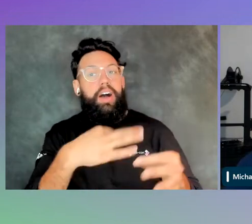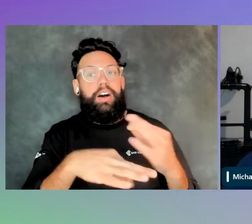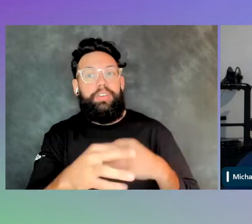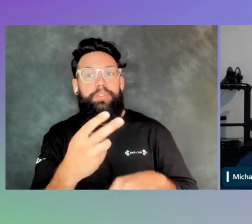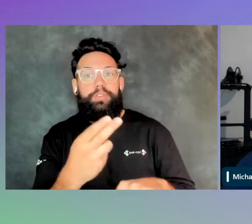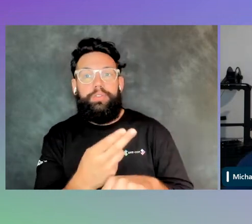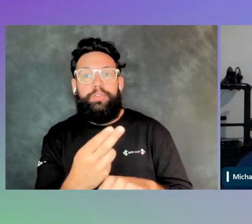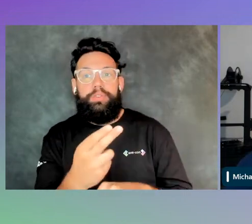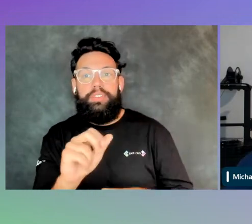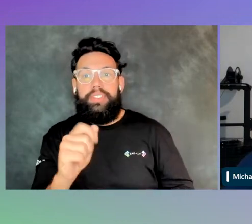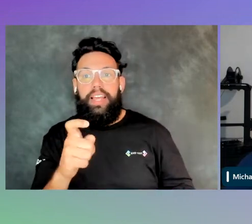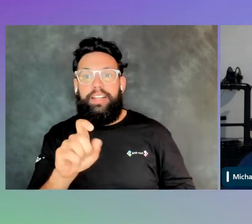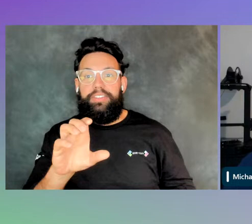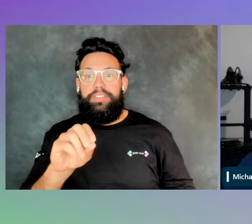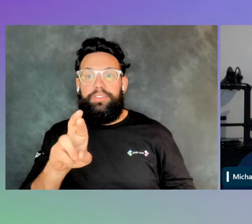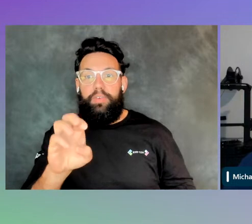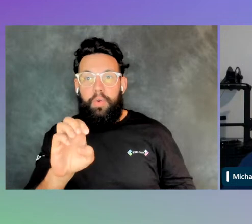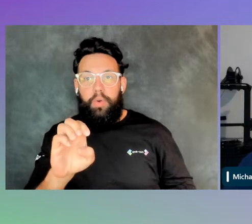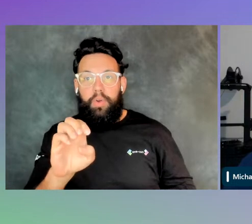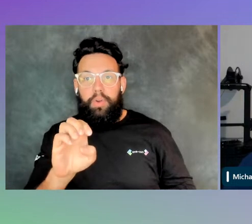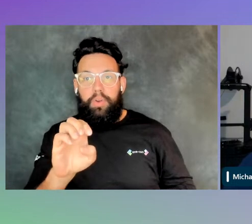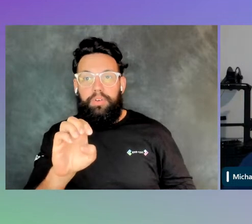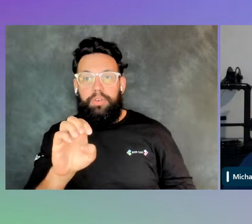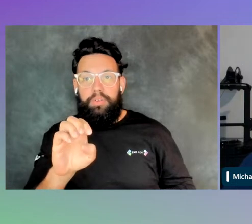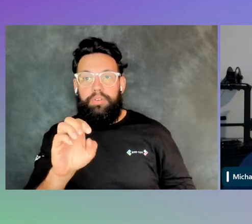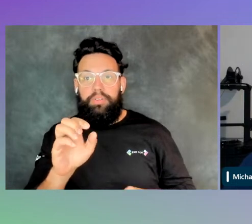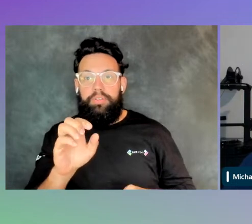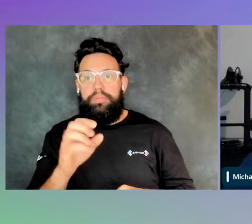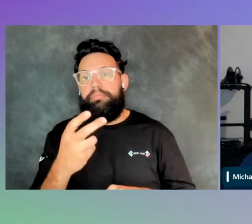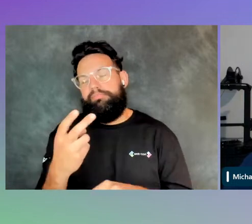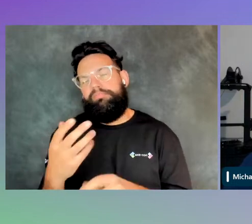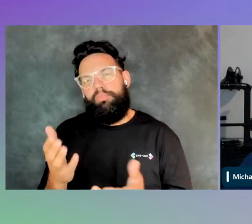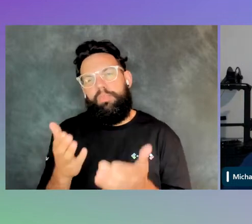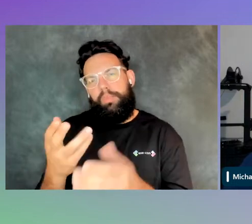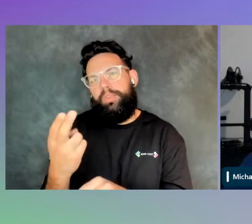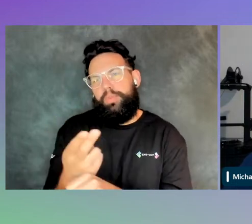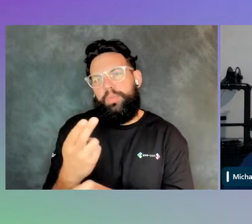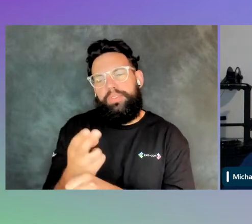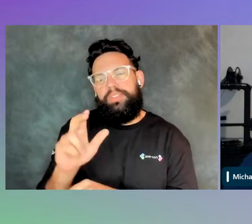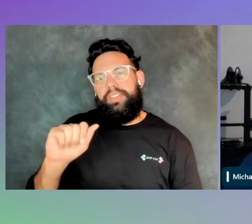would be to use the X Watcher. It does something very similar to what the React